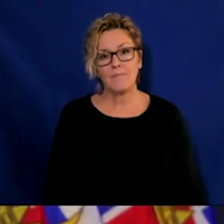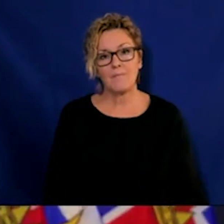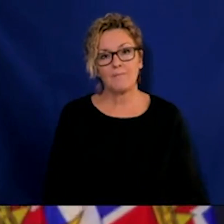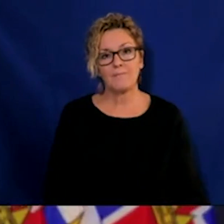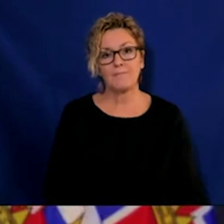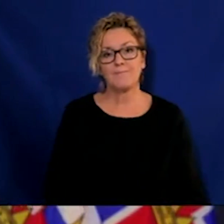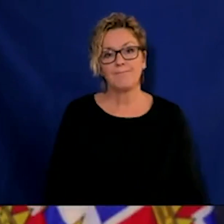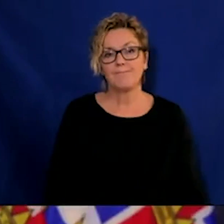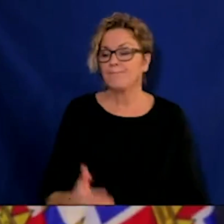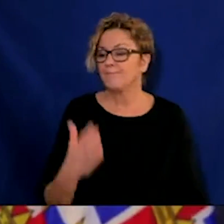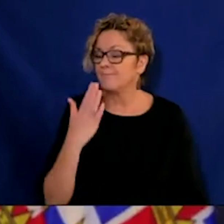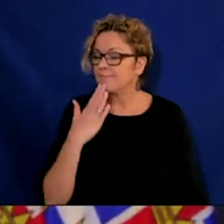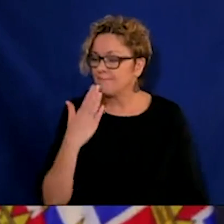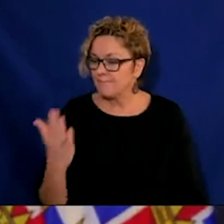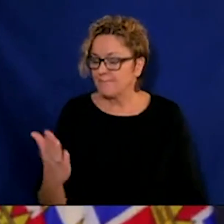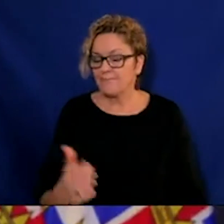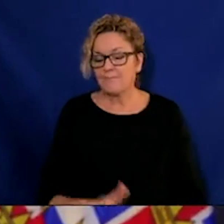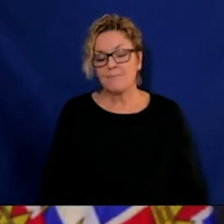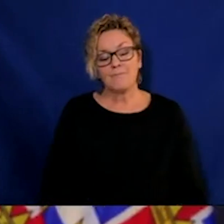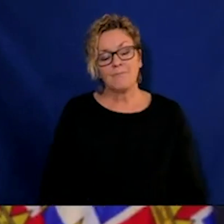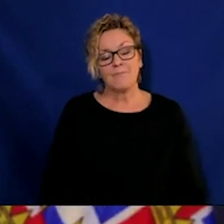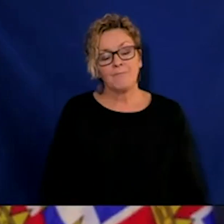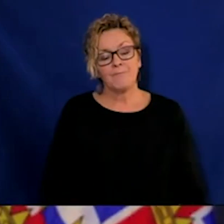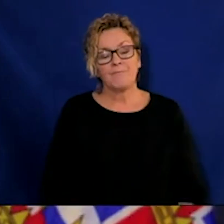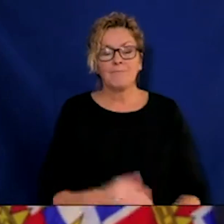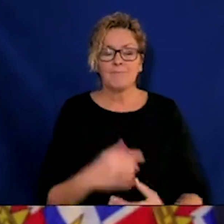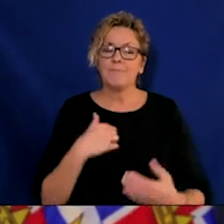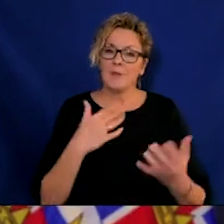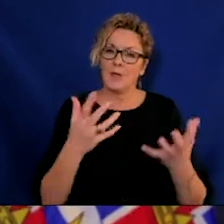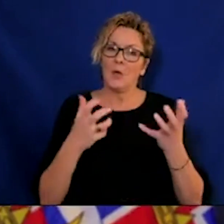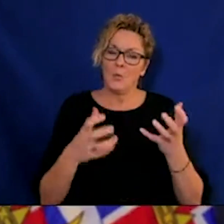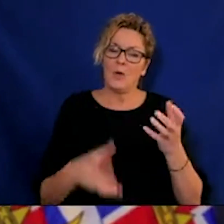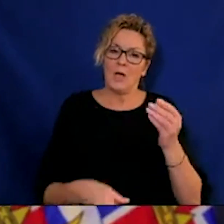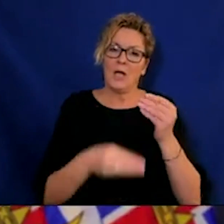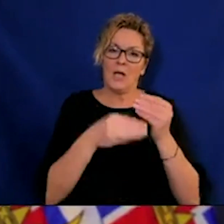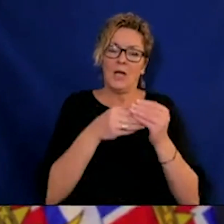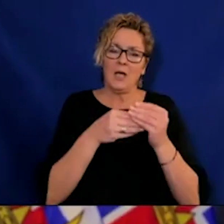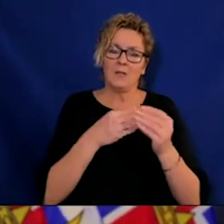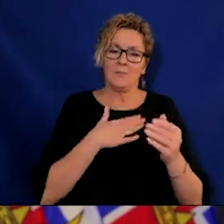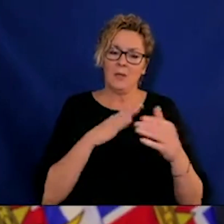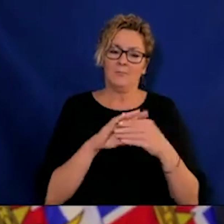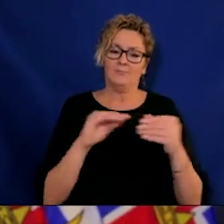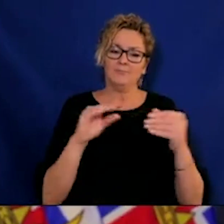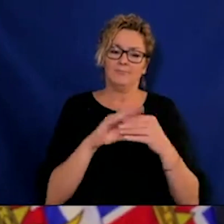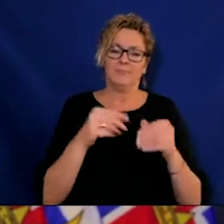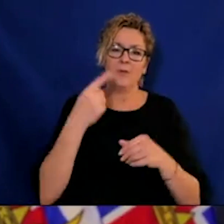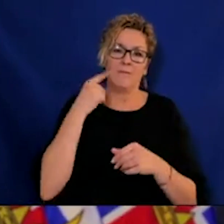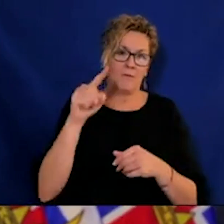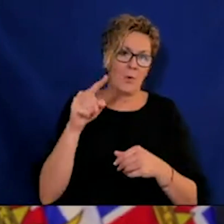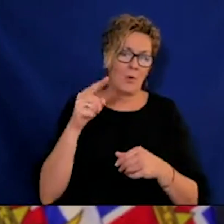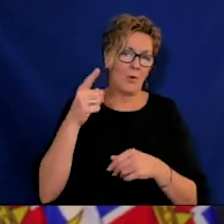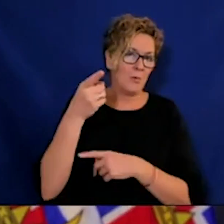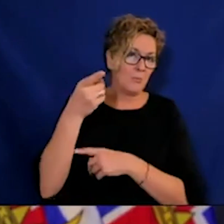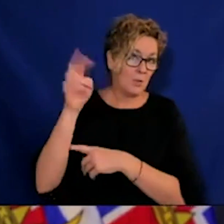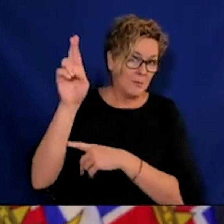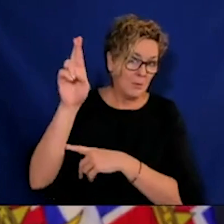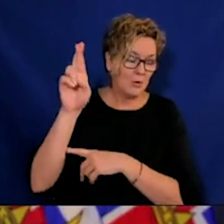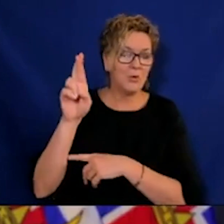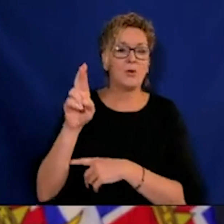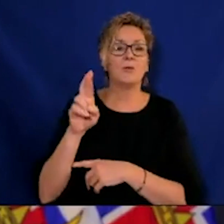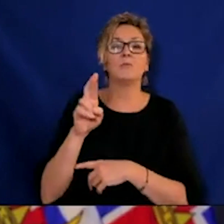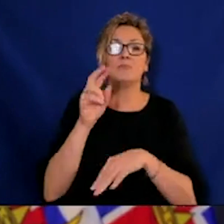Thank you very much, Dr. Henry, and I wanted to add on behalf of the Premier, I think of everyone in the province, to express